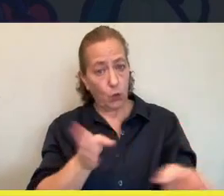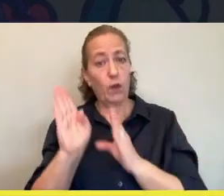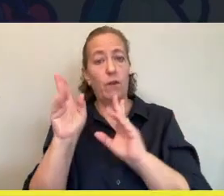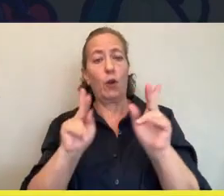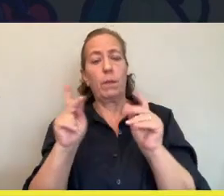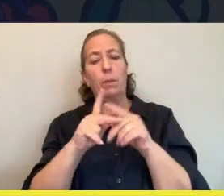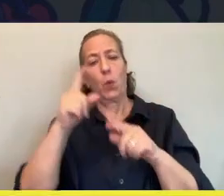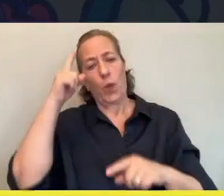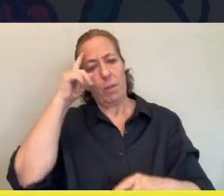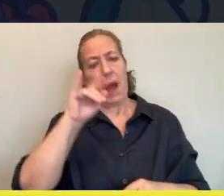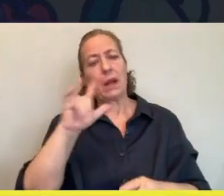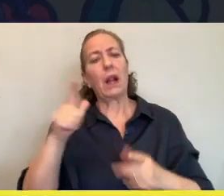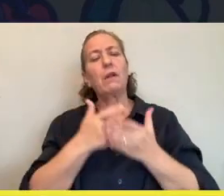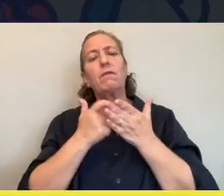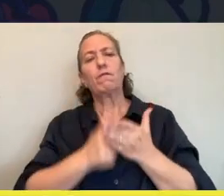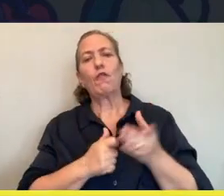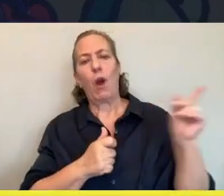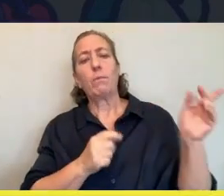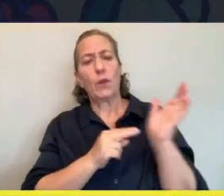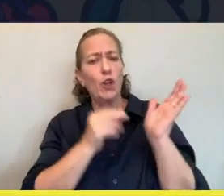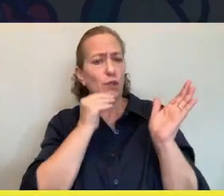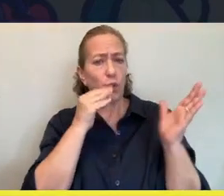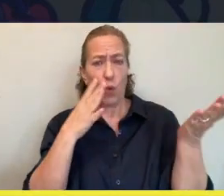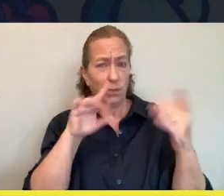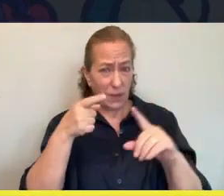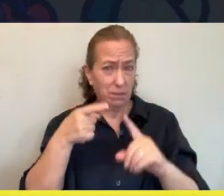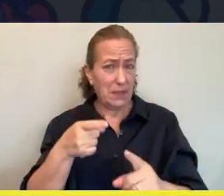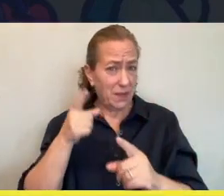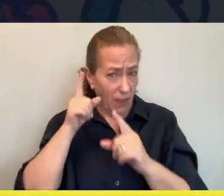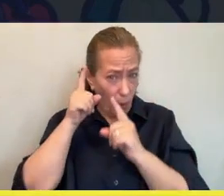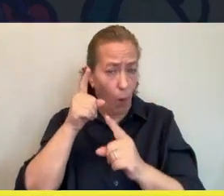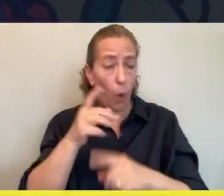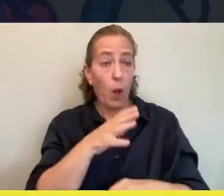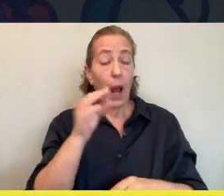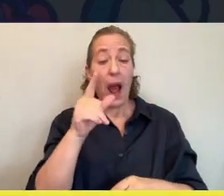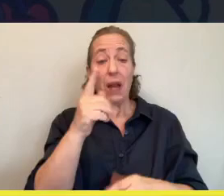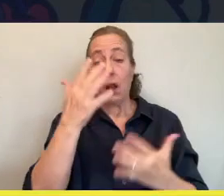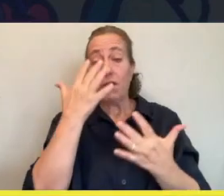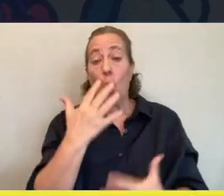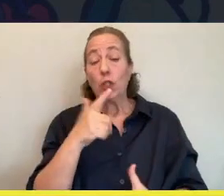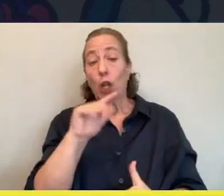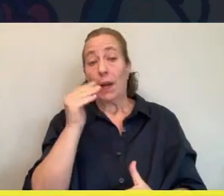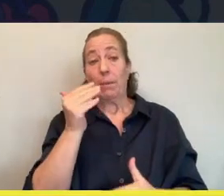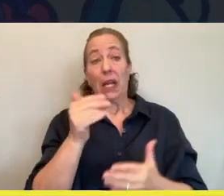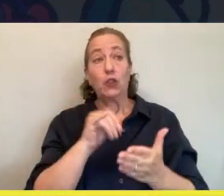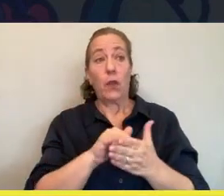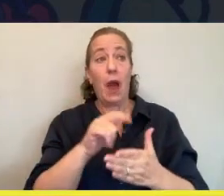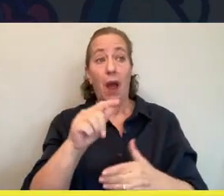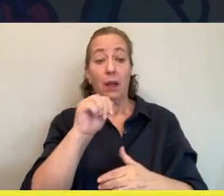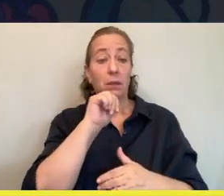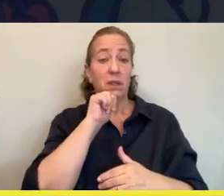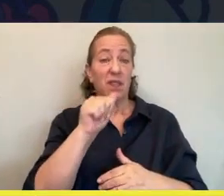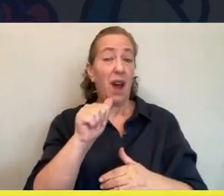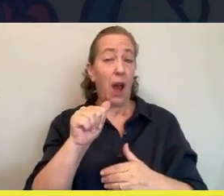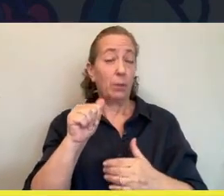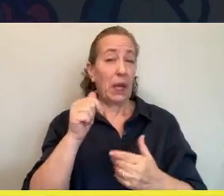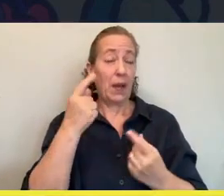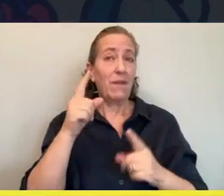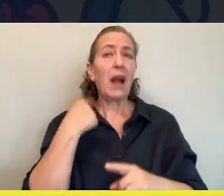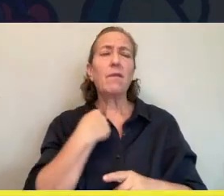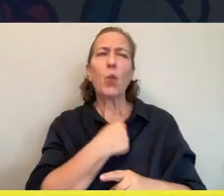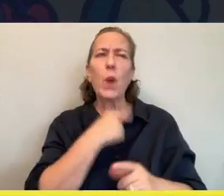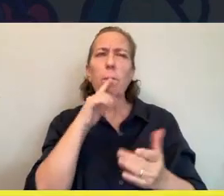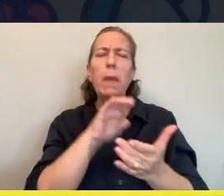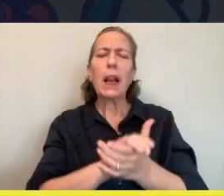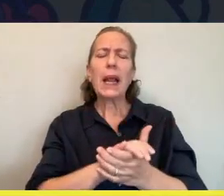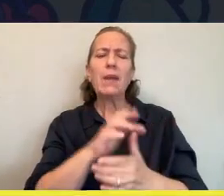illness from nursing home placement. And unfortunately, it appears that it is not being effective. We believe part of the reason for